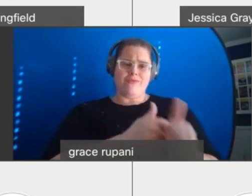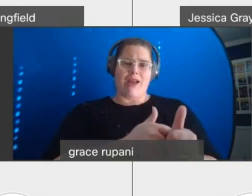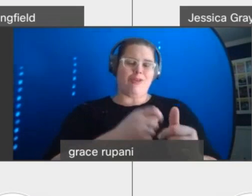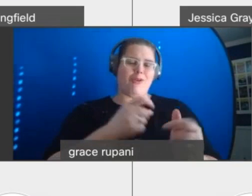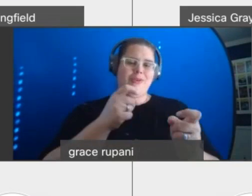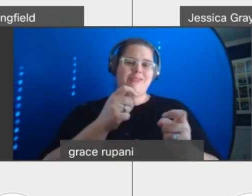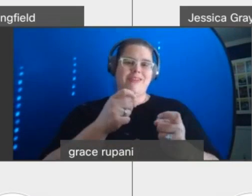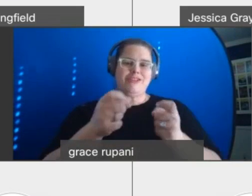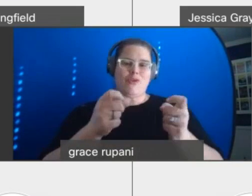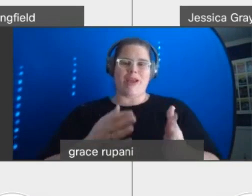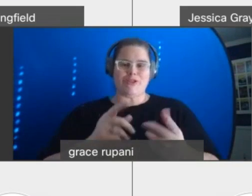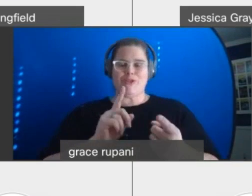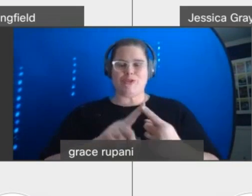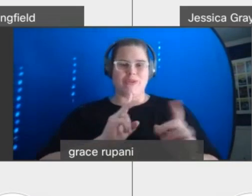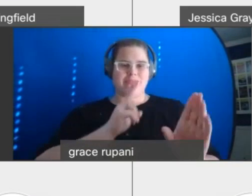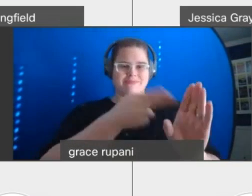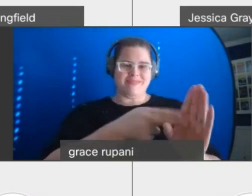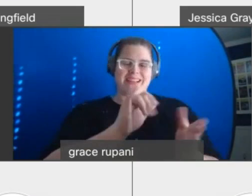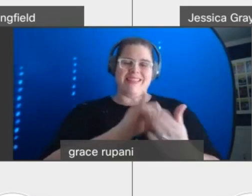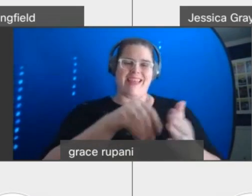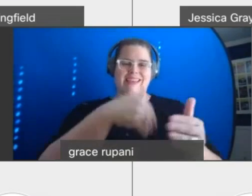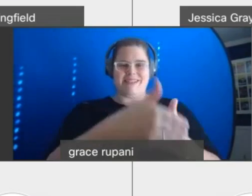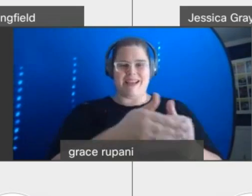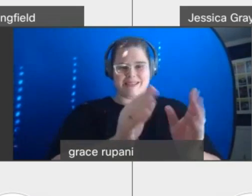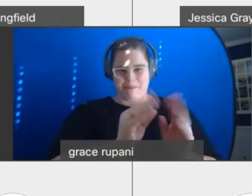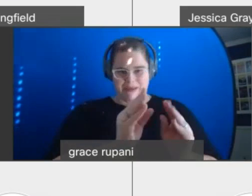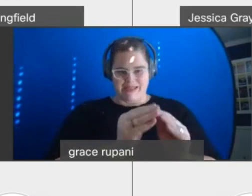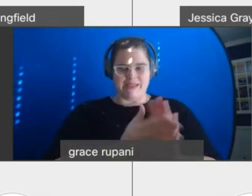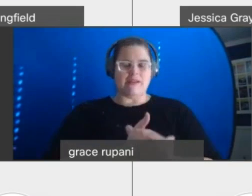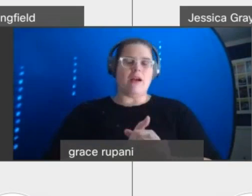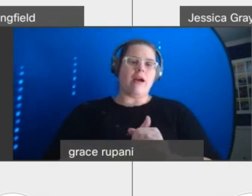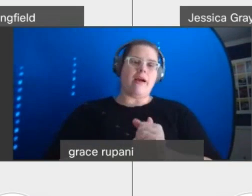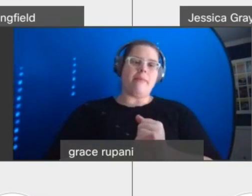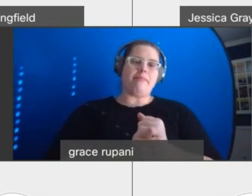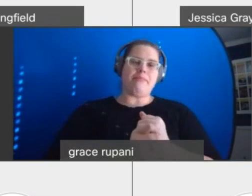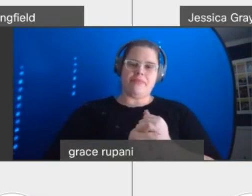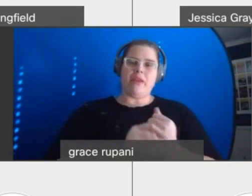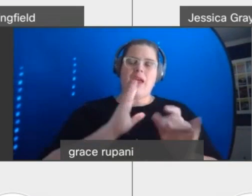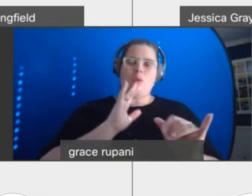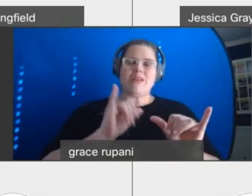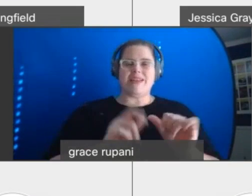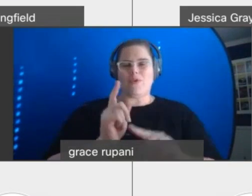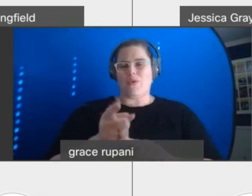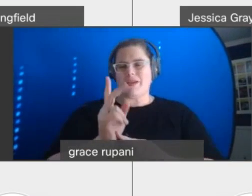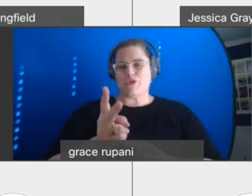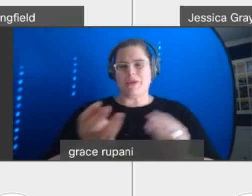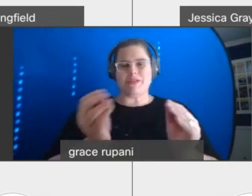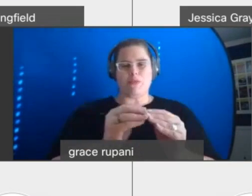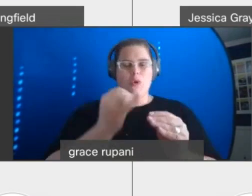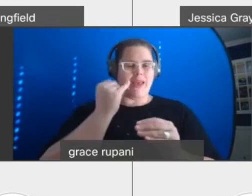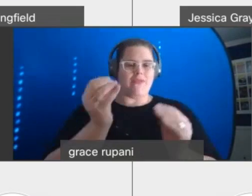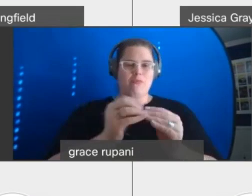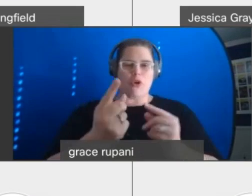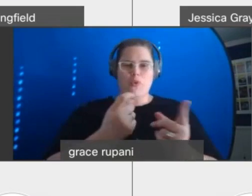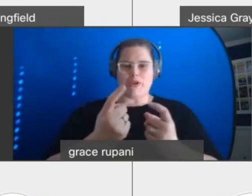currently hopefully already in. I'll stay for a couple more minutes if people have any questions that I can